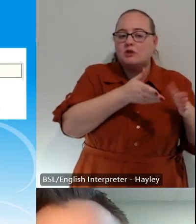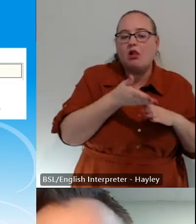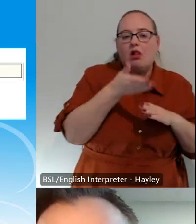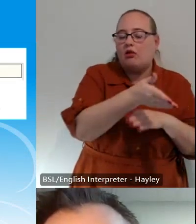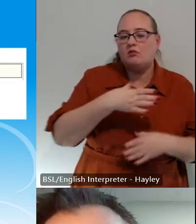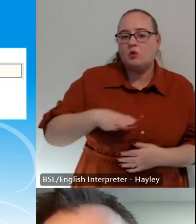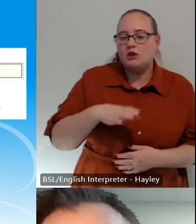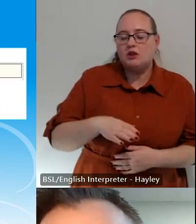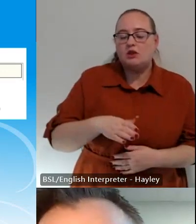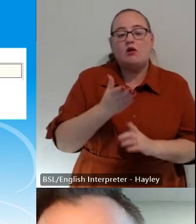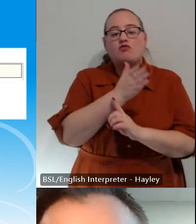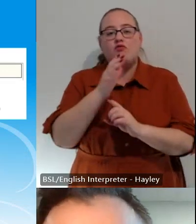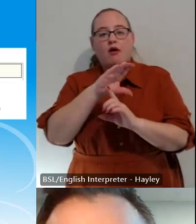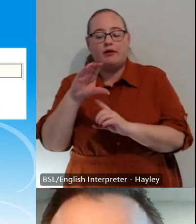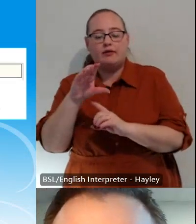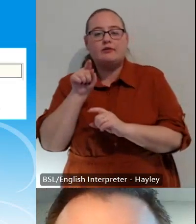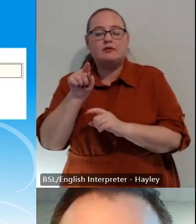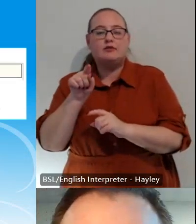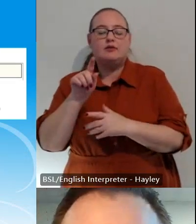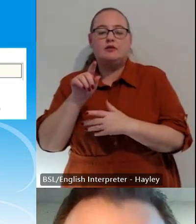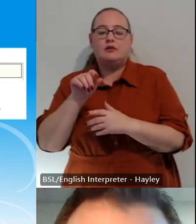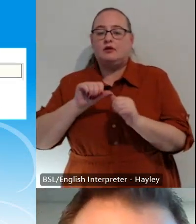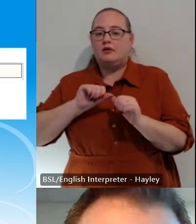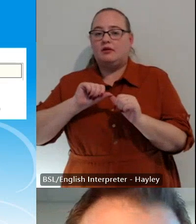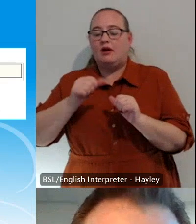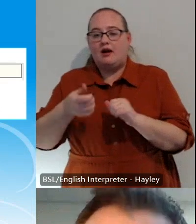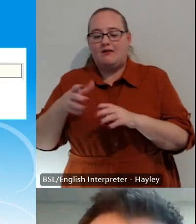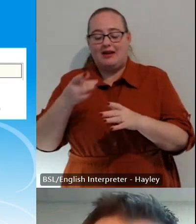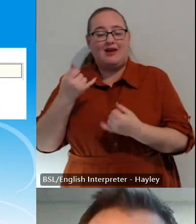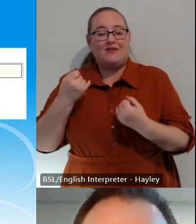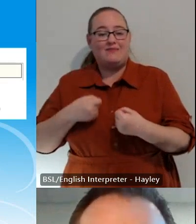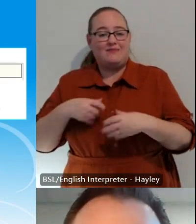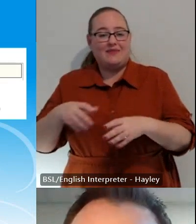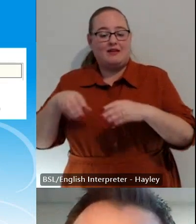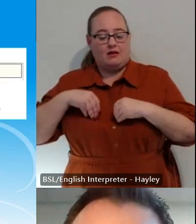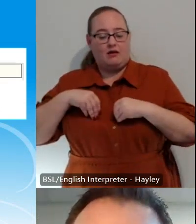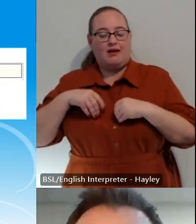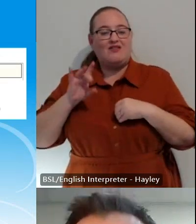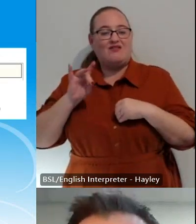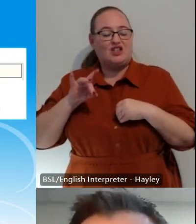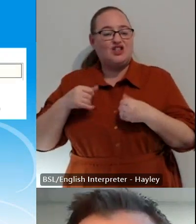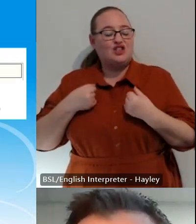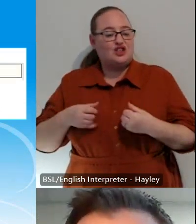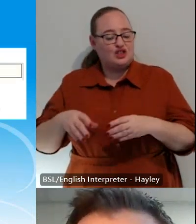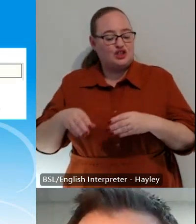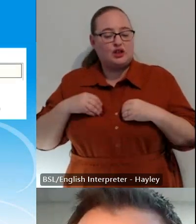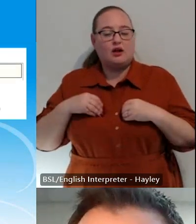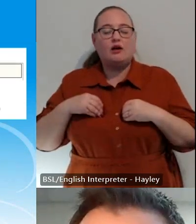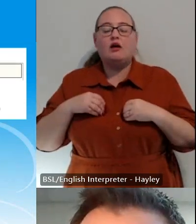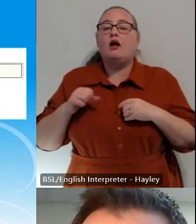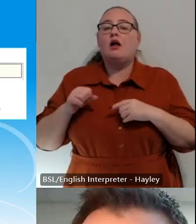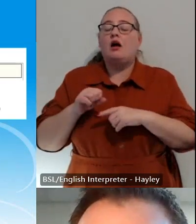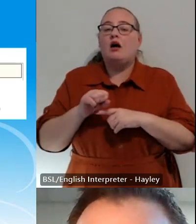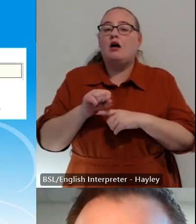shows the resilience against hospitalization after they've been infected. So on the face of it, you can see that blue line is much higher and